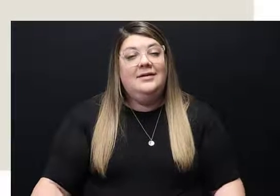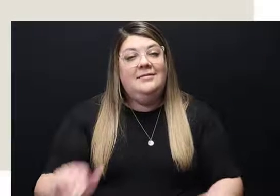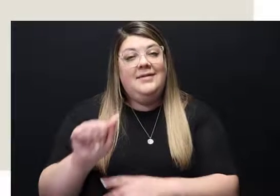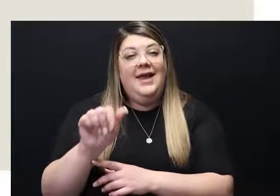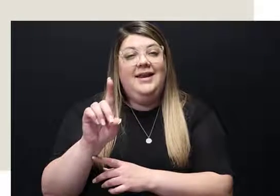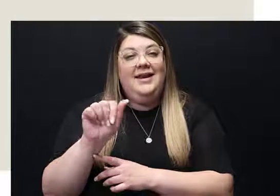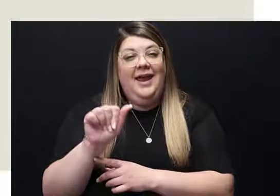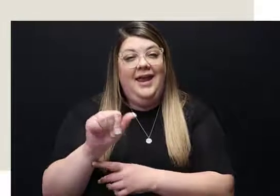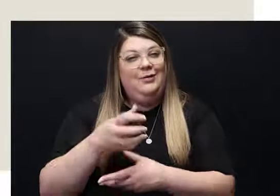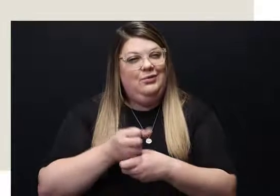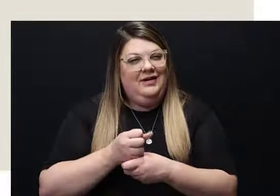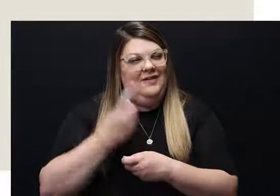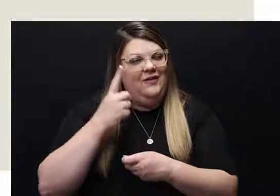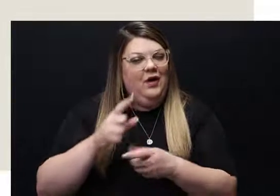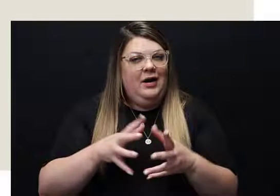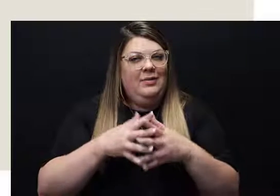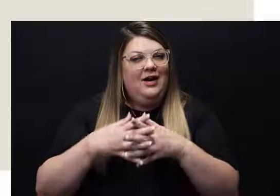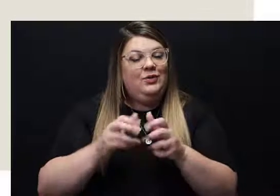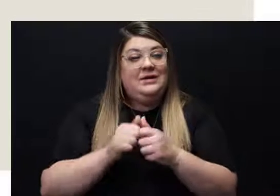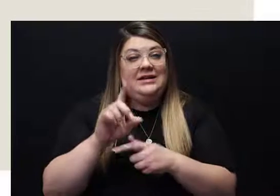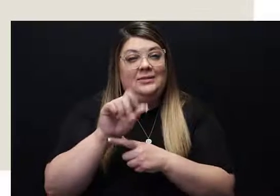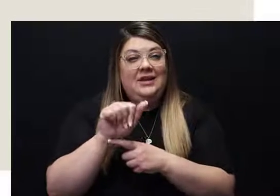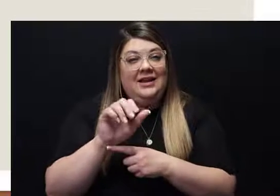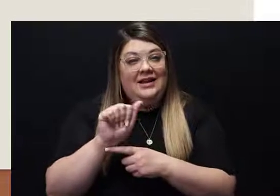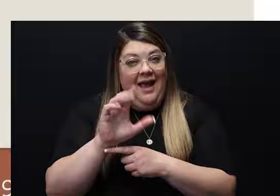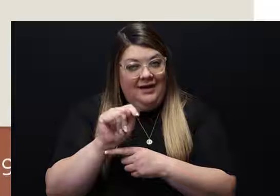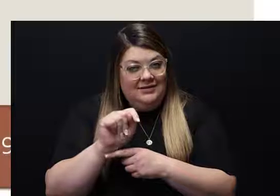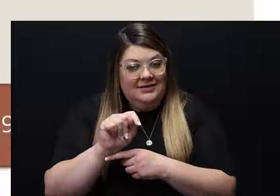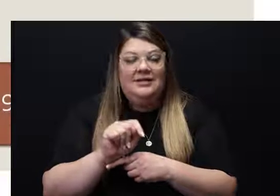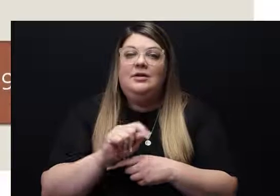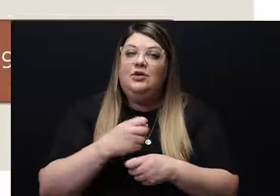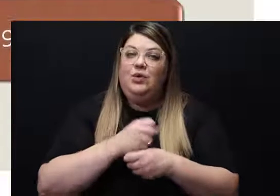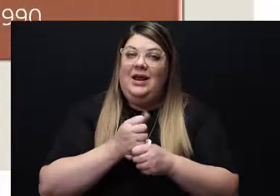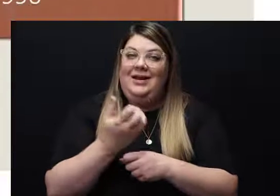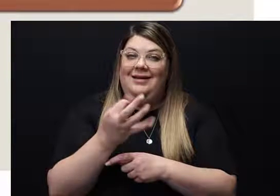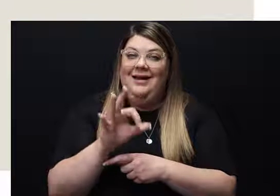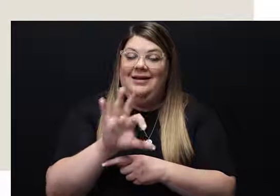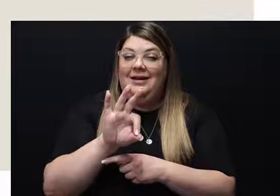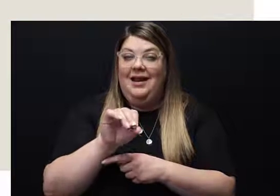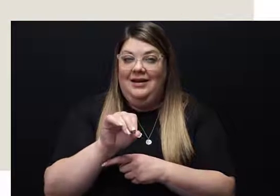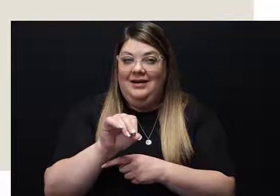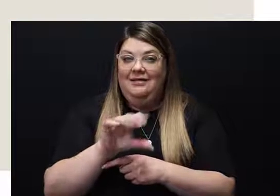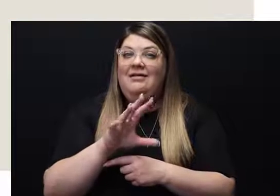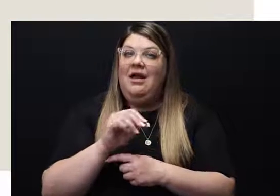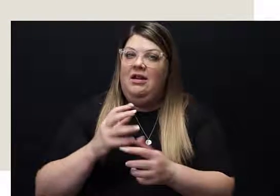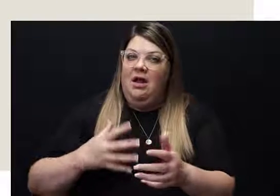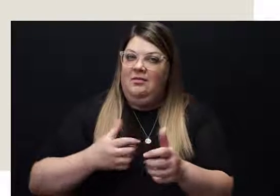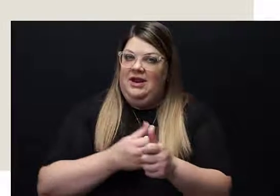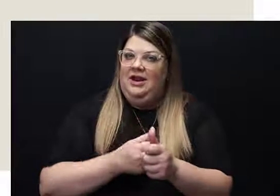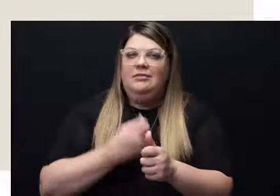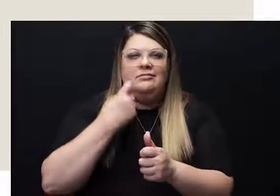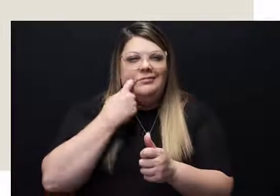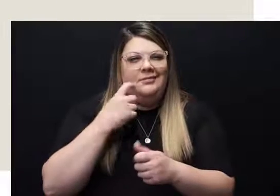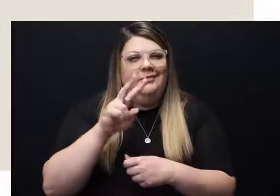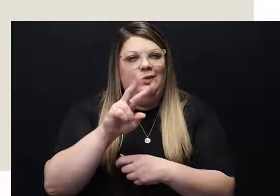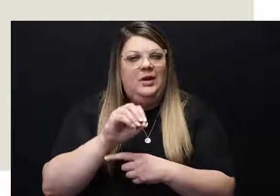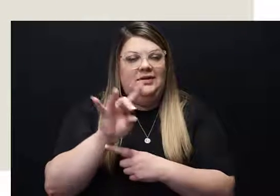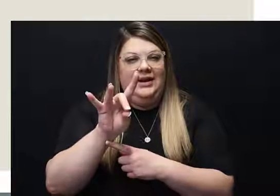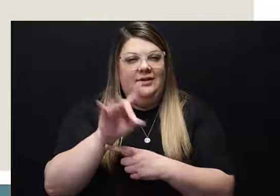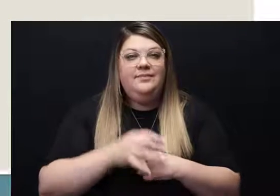The ADA, abbreviated for the Americans with Disabilities Act, was created in 1990 and updated in